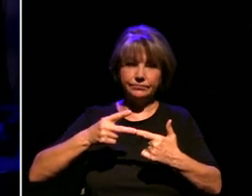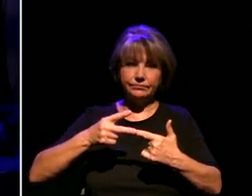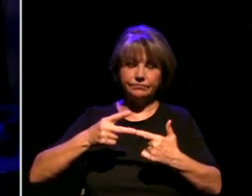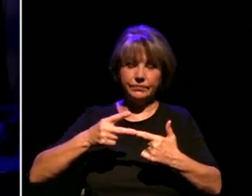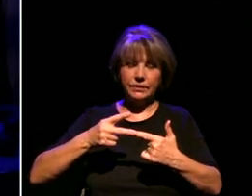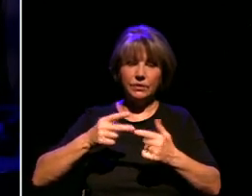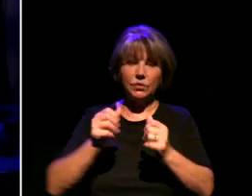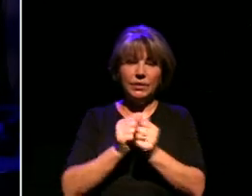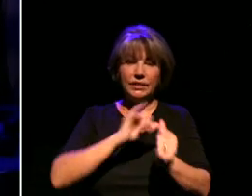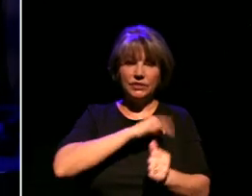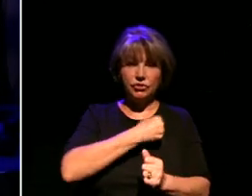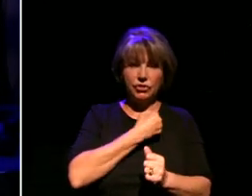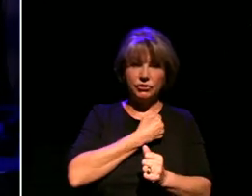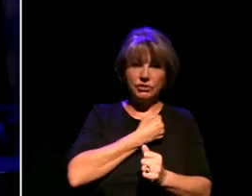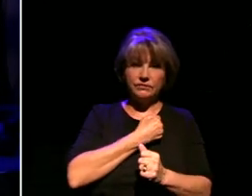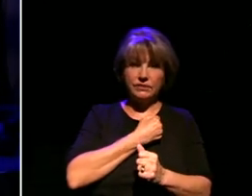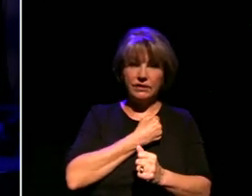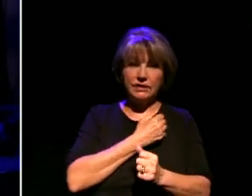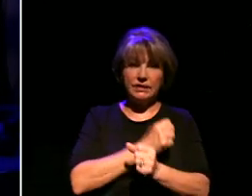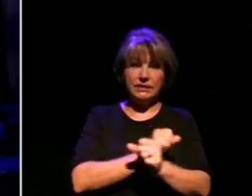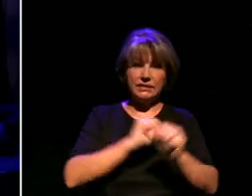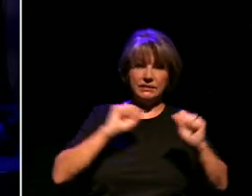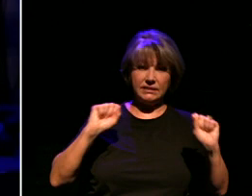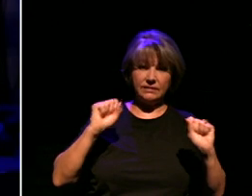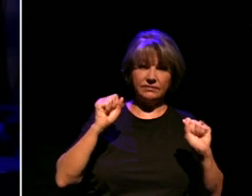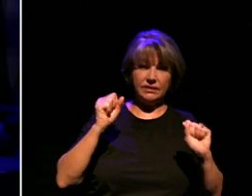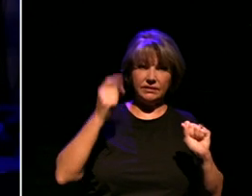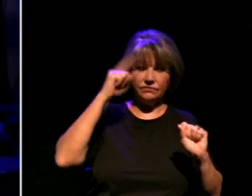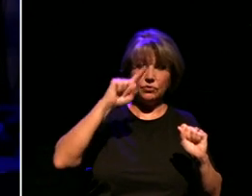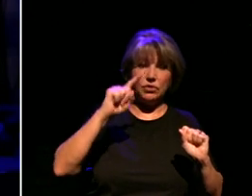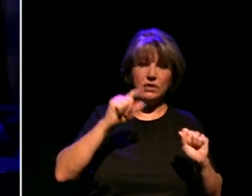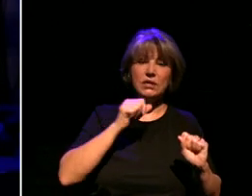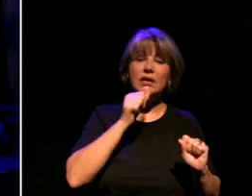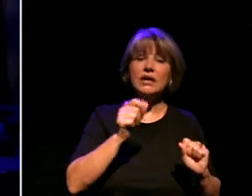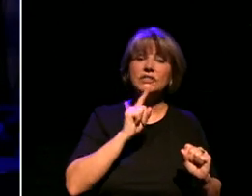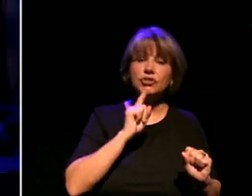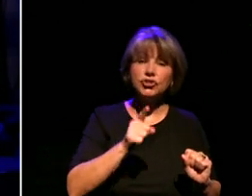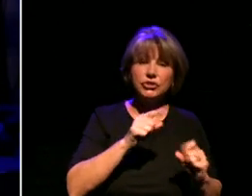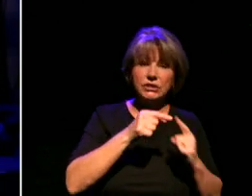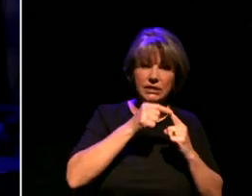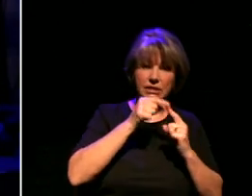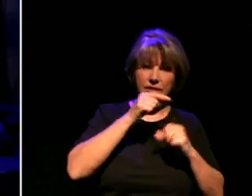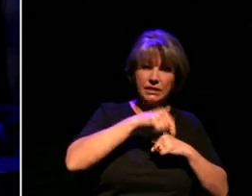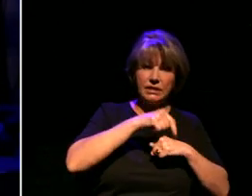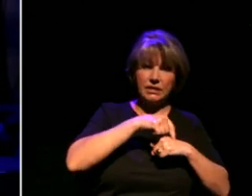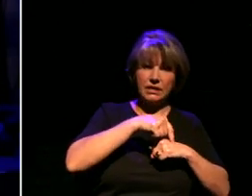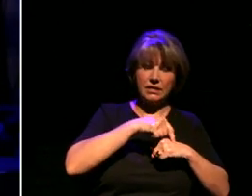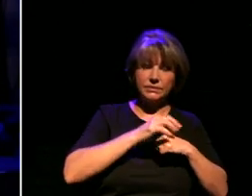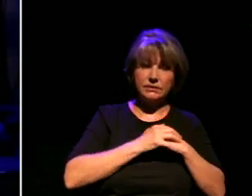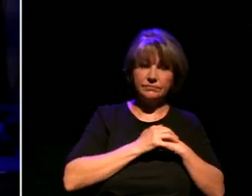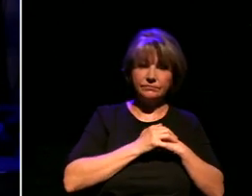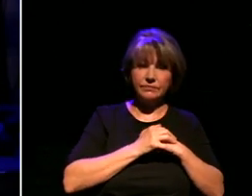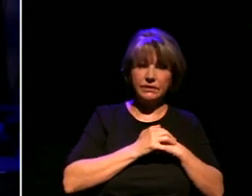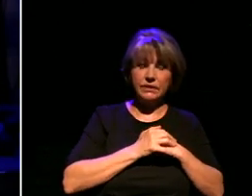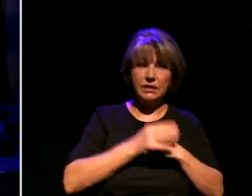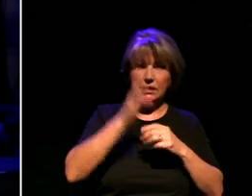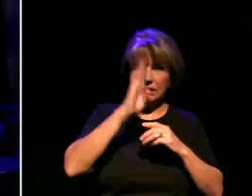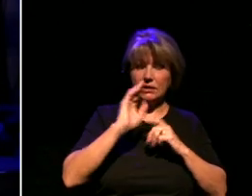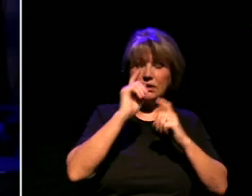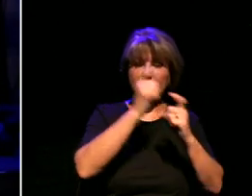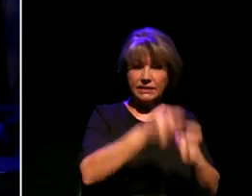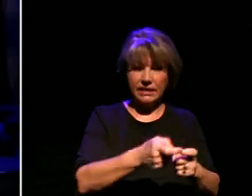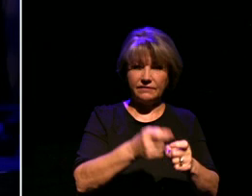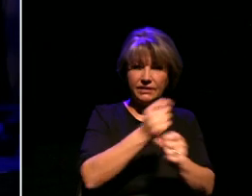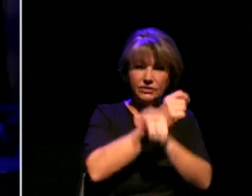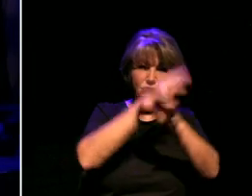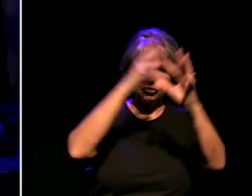with Joseph was safety for uncertainties. Now, God happened to give them a dream that was prophecy